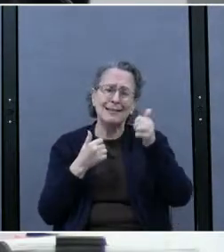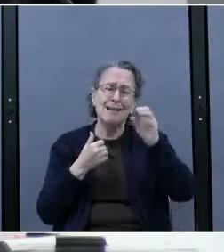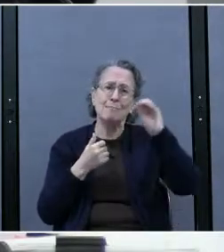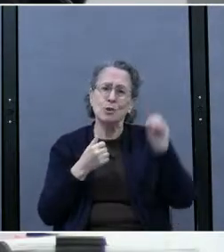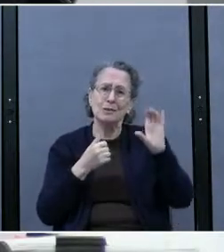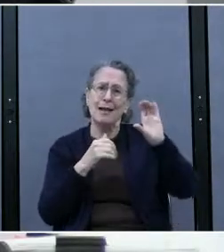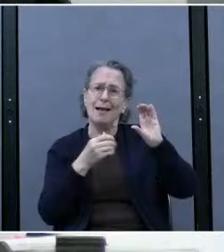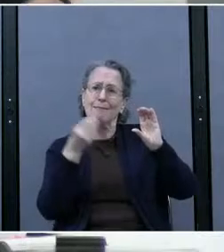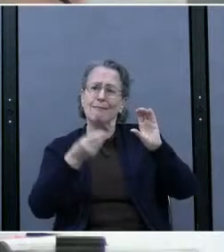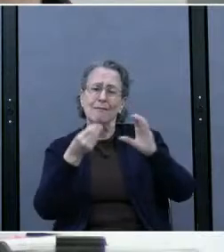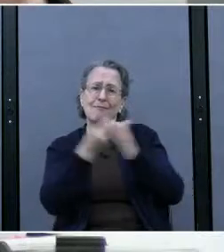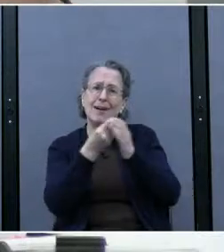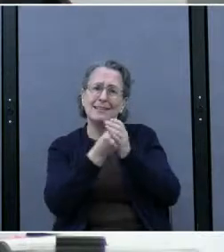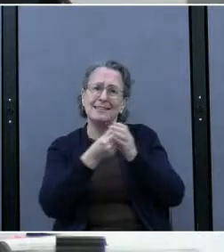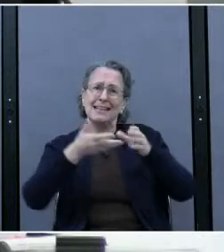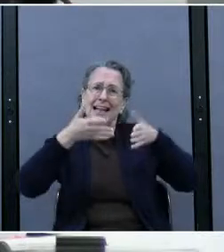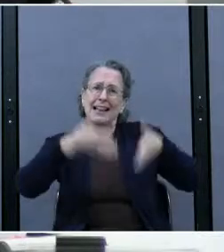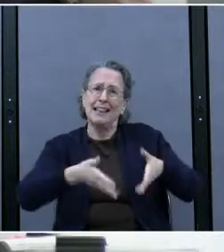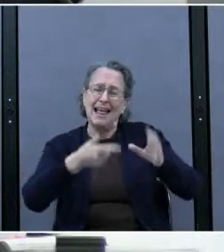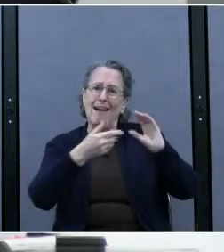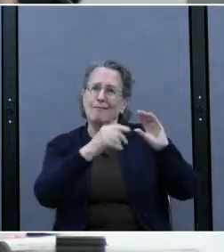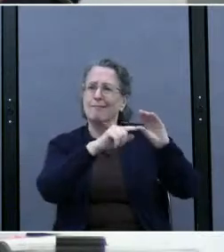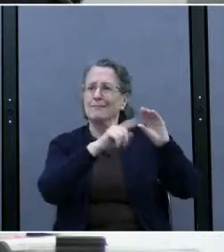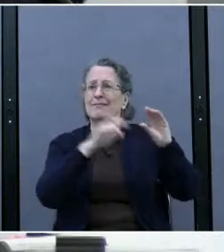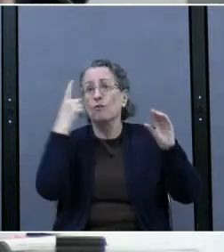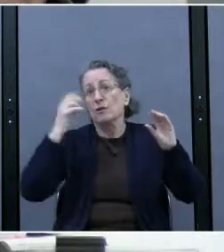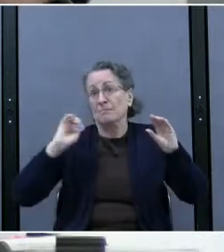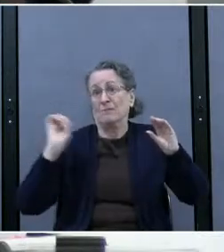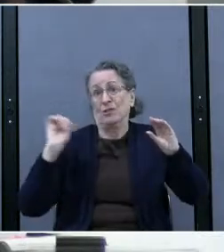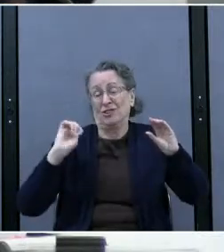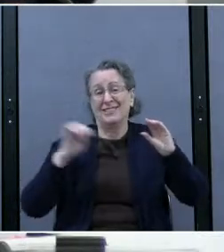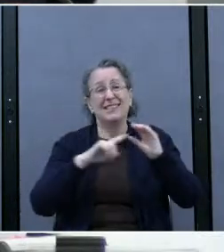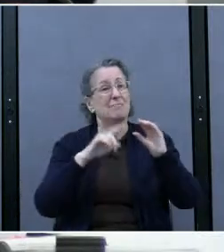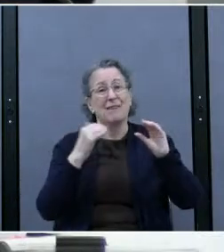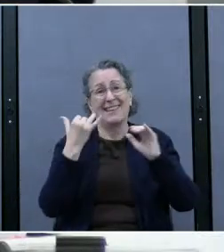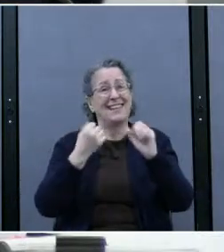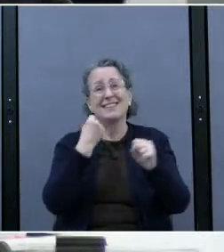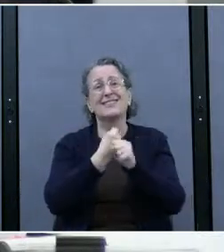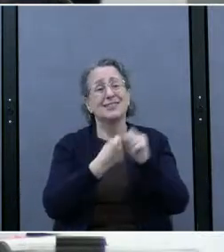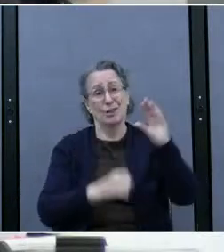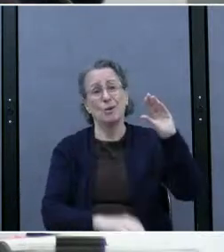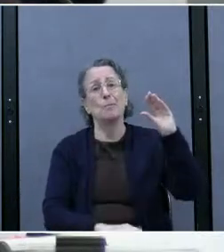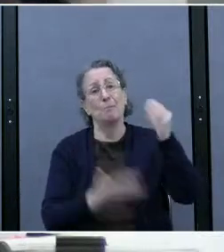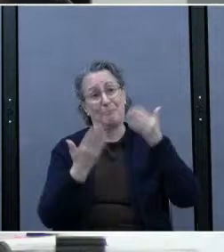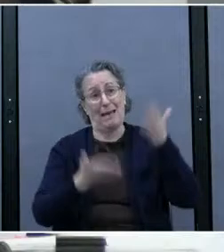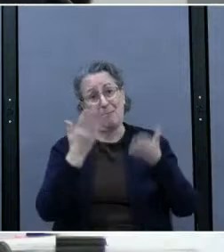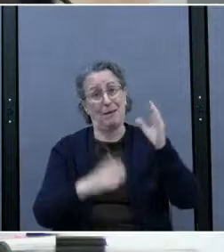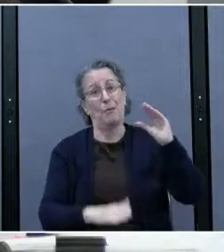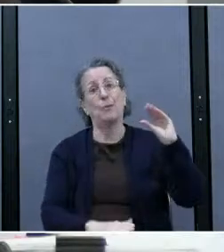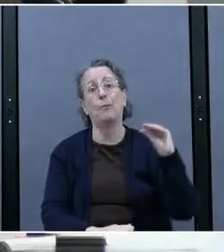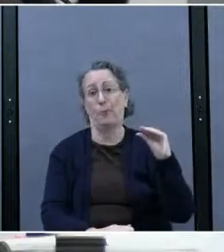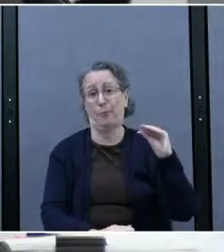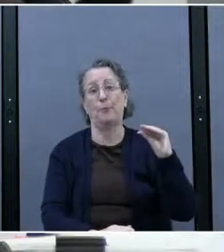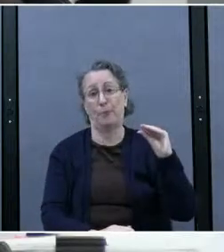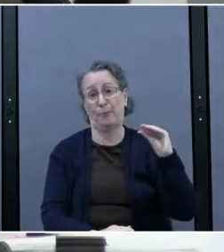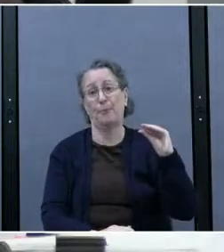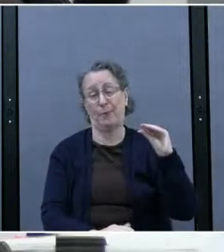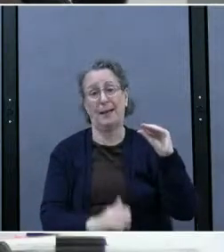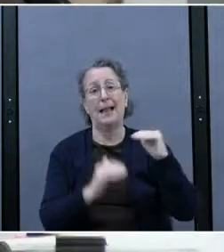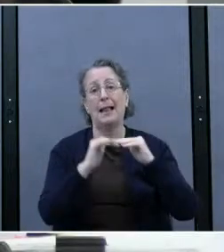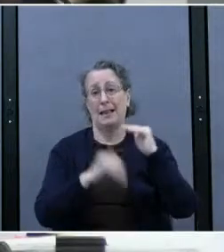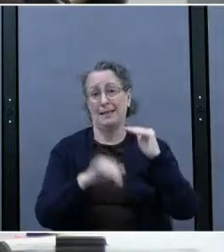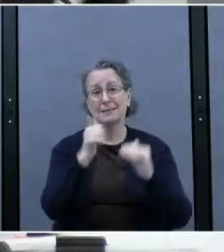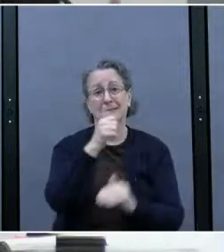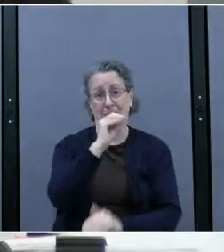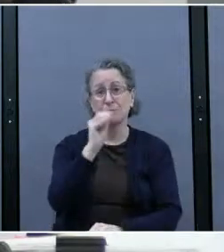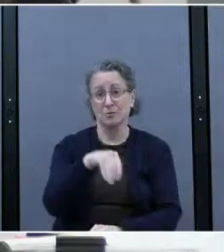the auditor's report, that 10% may be being dipped into. So if you pass